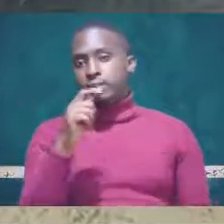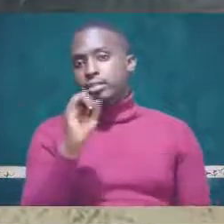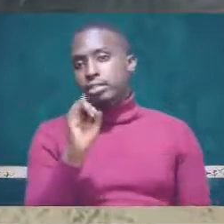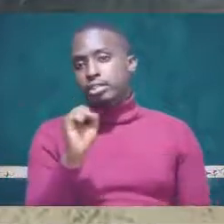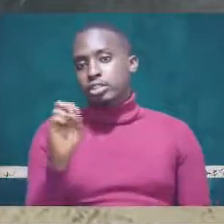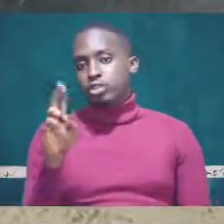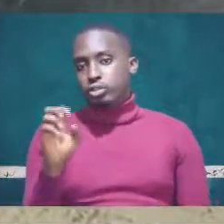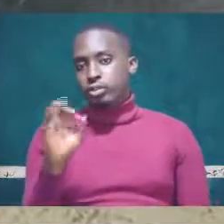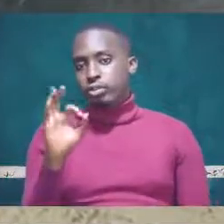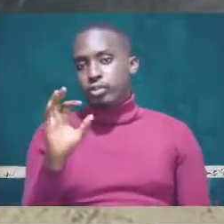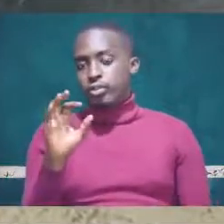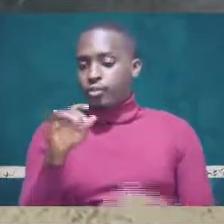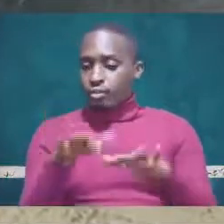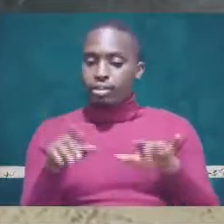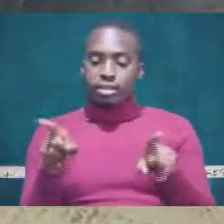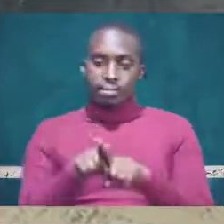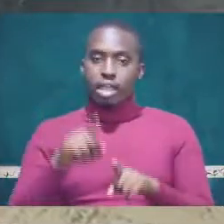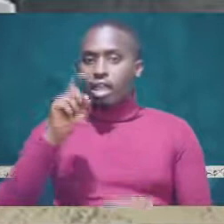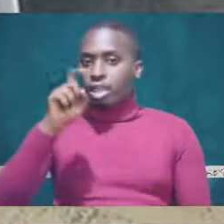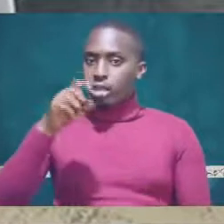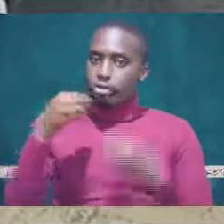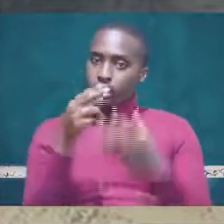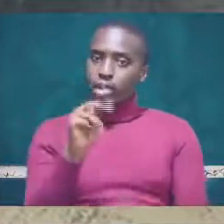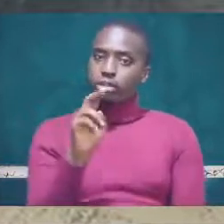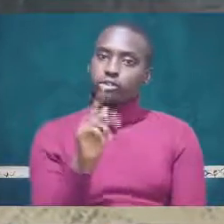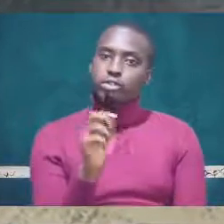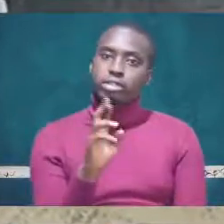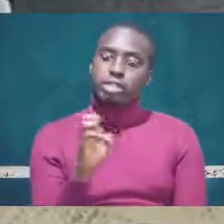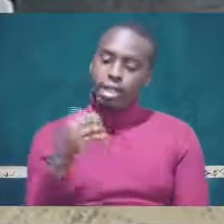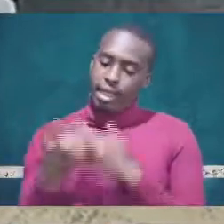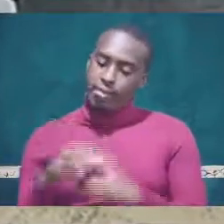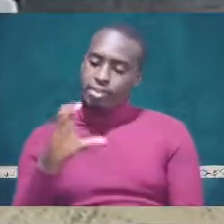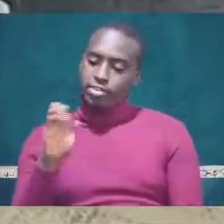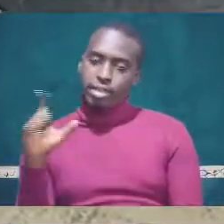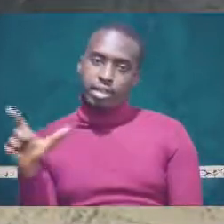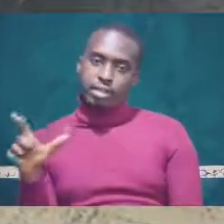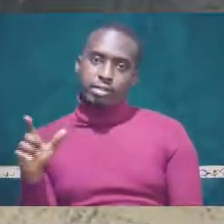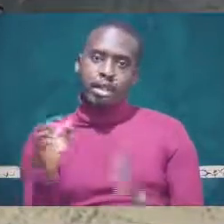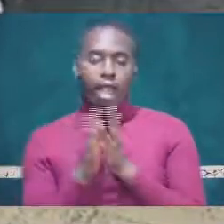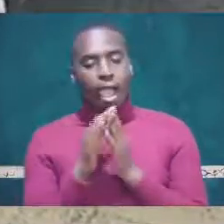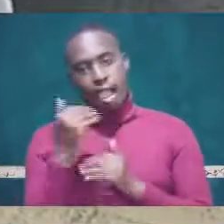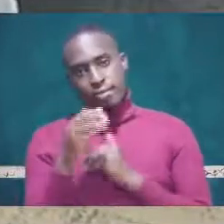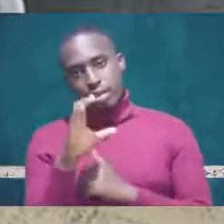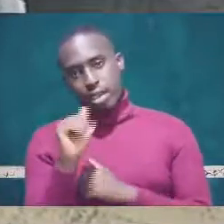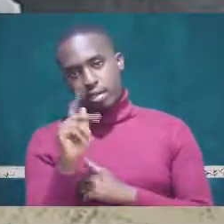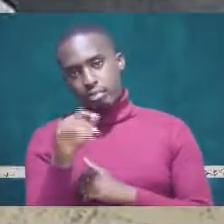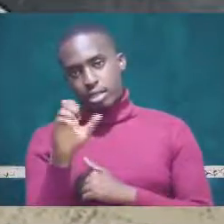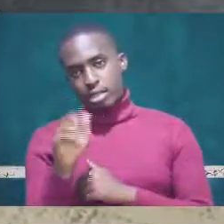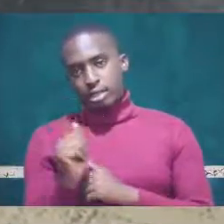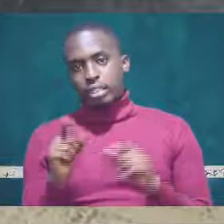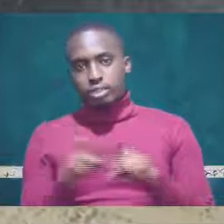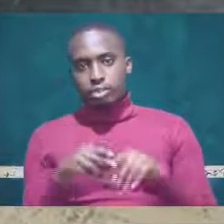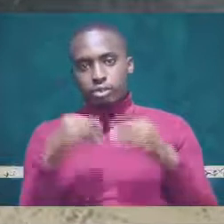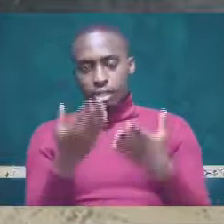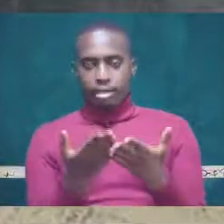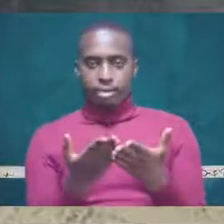very important in giving the nutrients to the cells and the surrounding cells around the capillary wall, and also